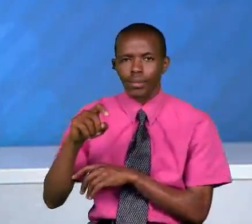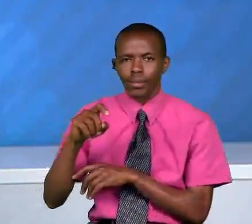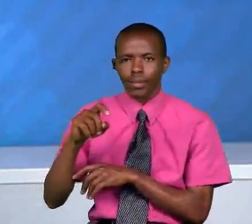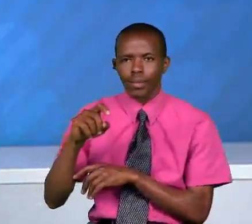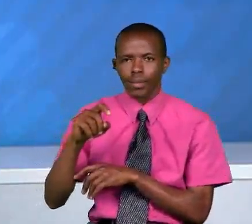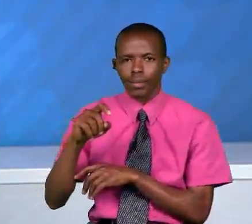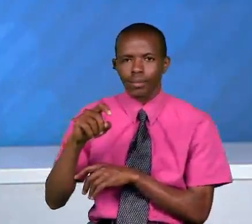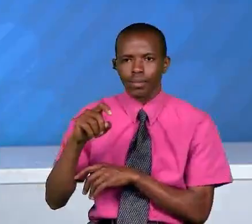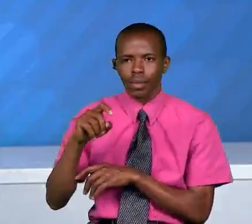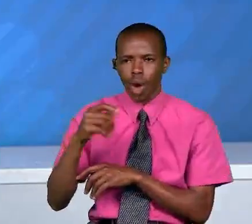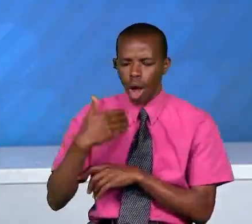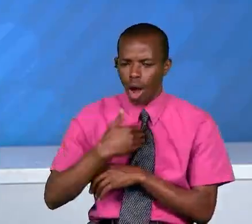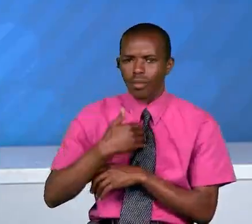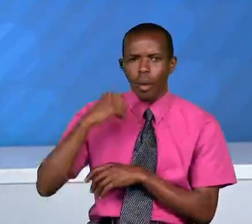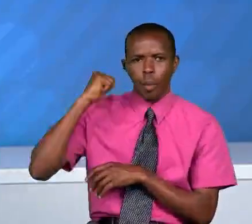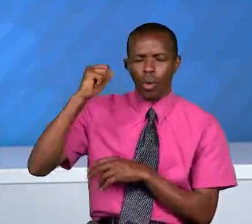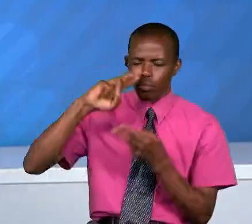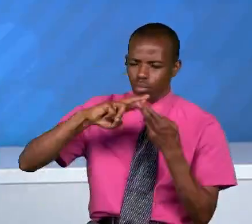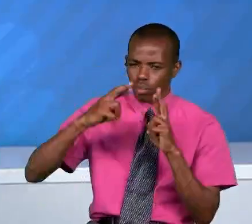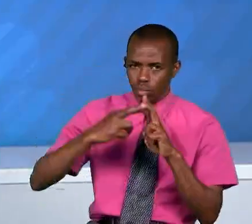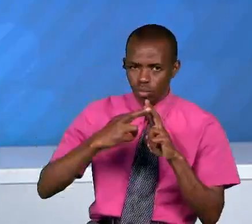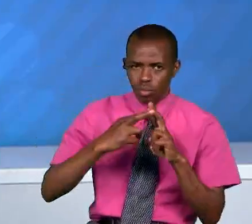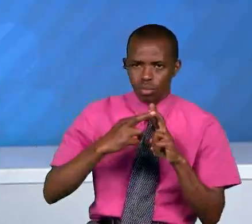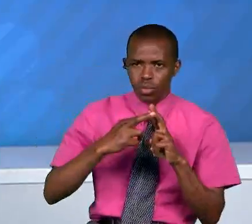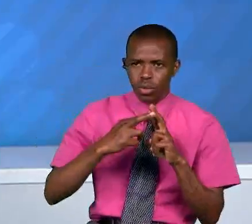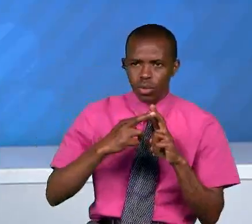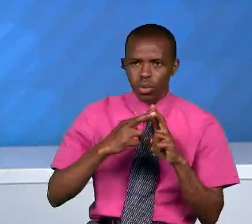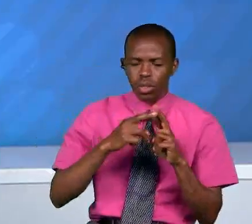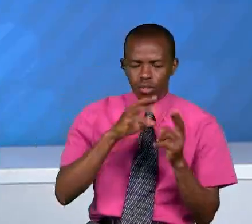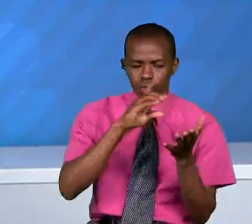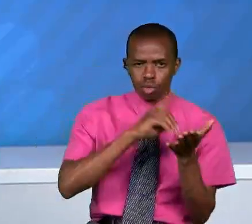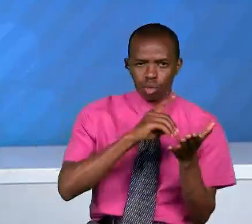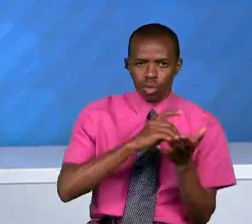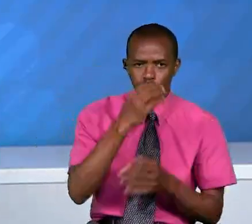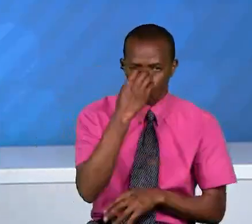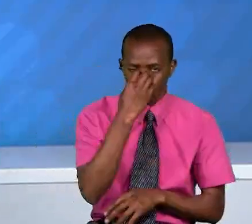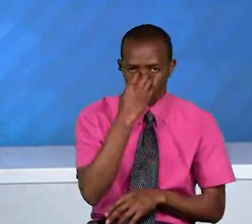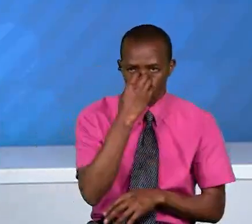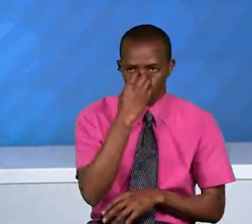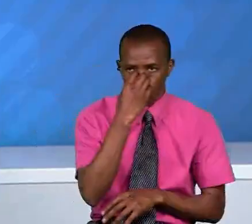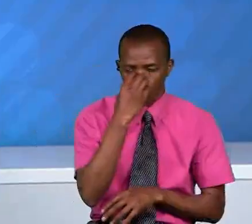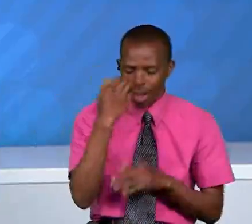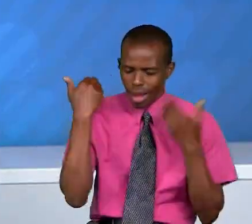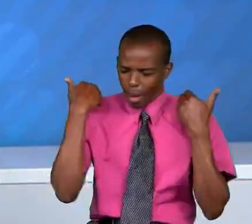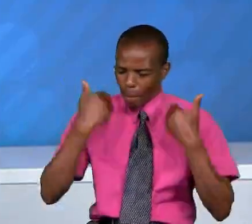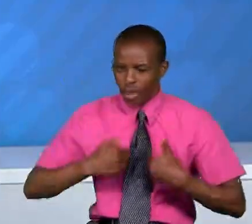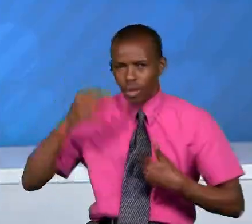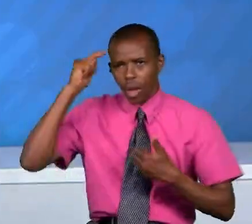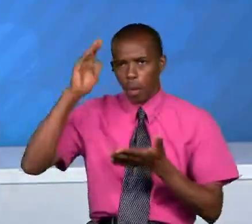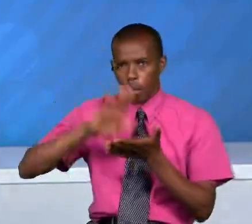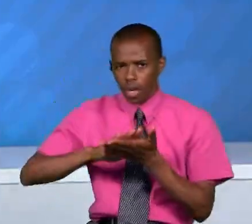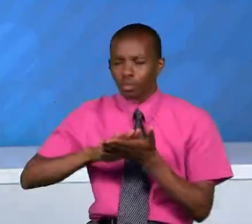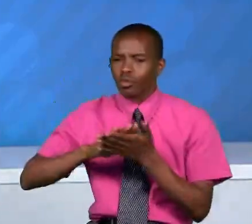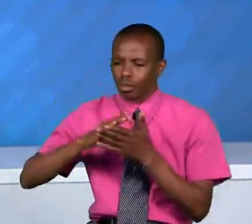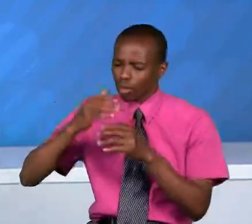to have a political relationship with Dr. William Ruto, I honestly believe it can be done this time